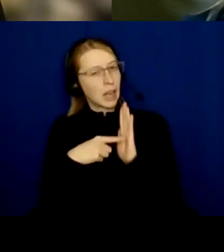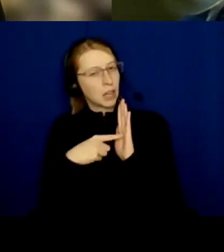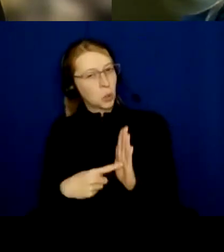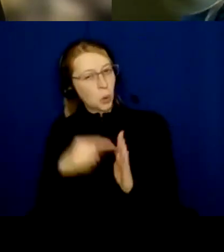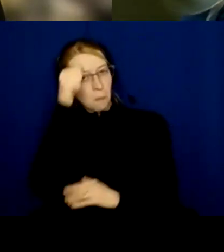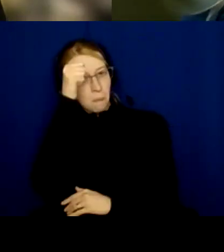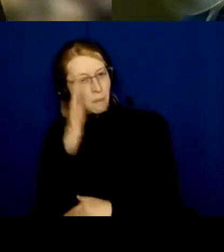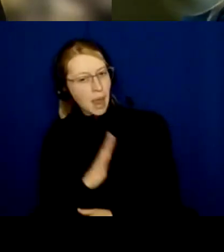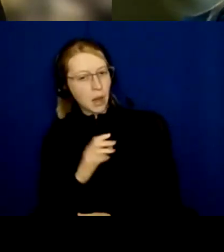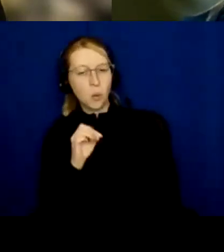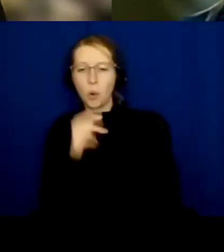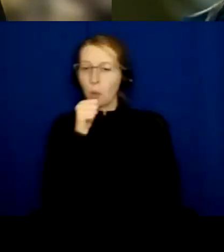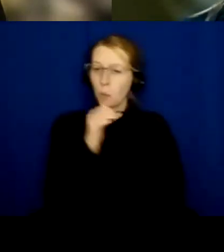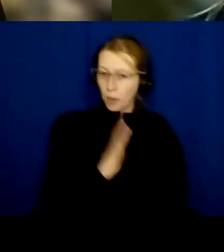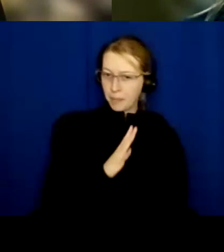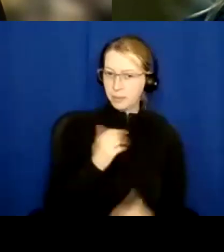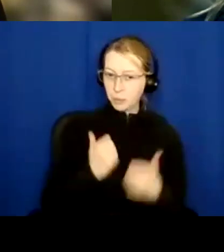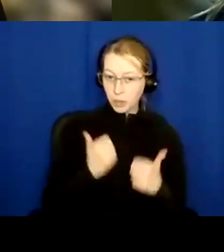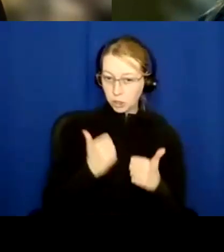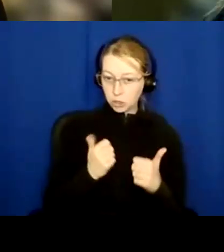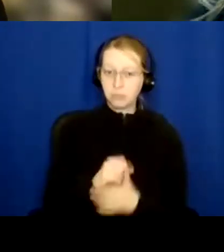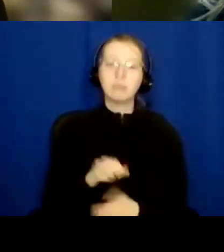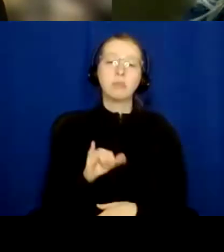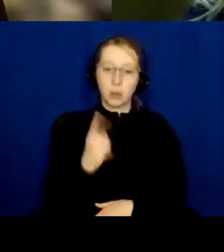and that's one question. We'll go to the next one after.